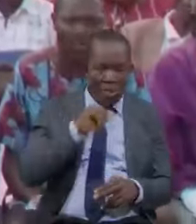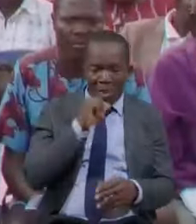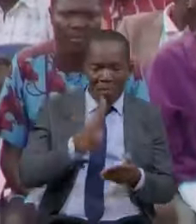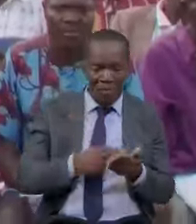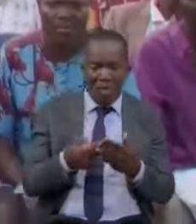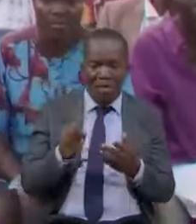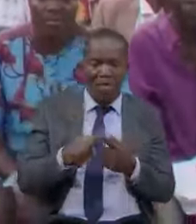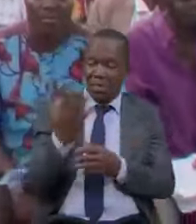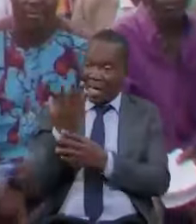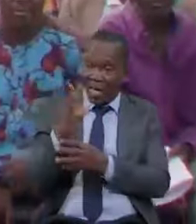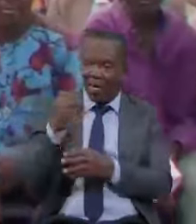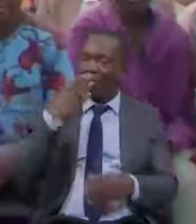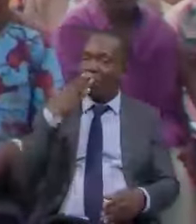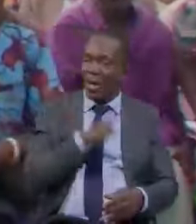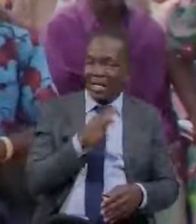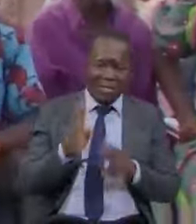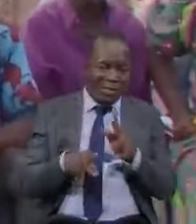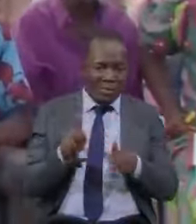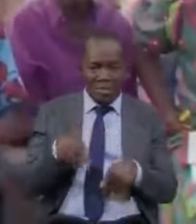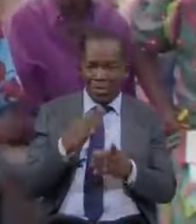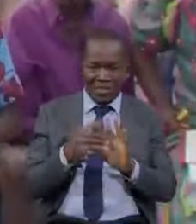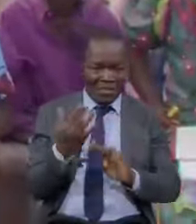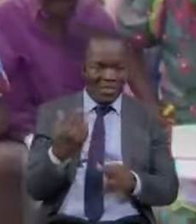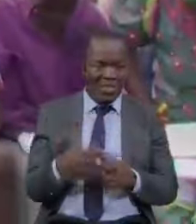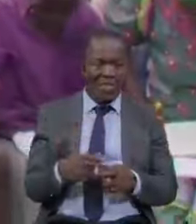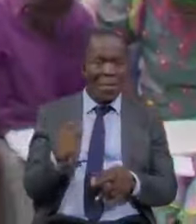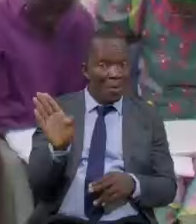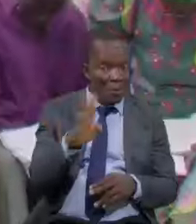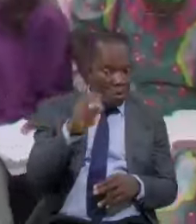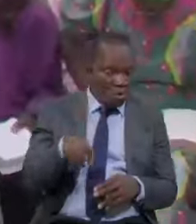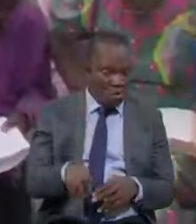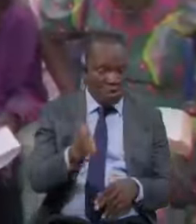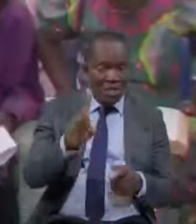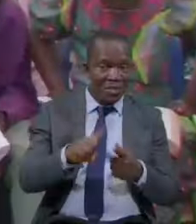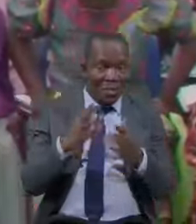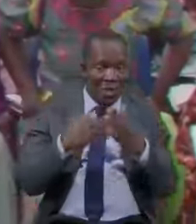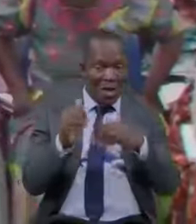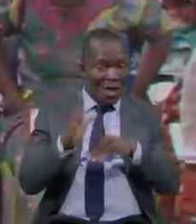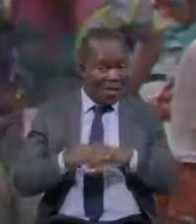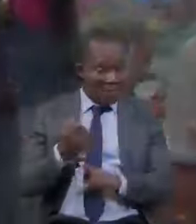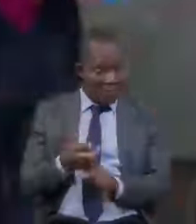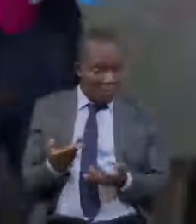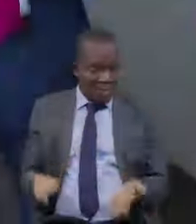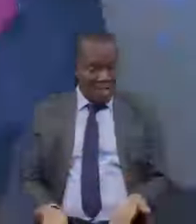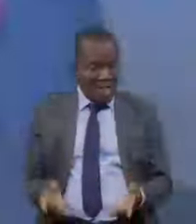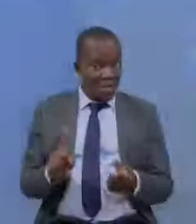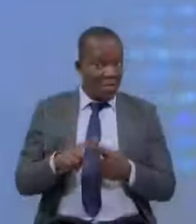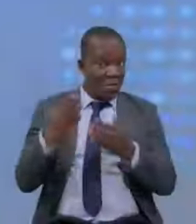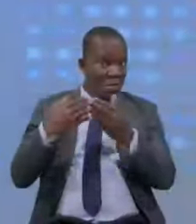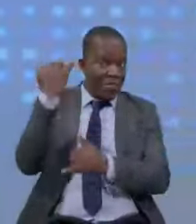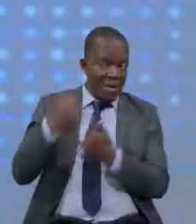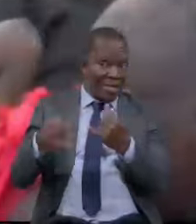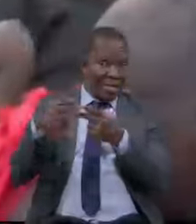to heaven. From here to the consummation of that journey, you will not